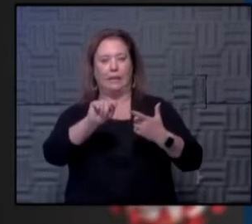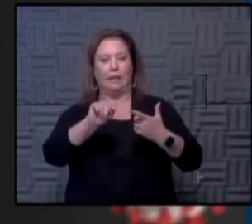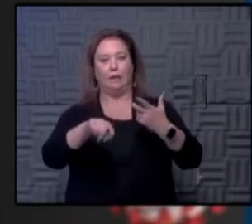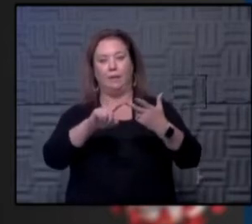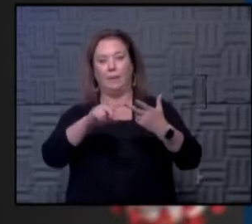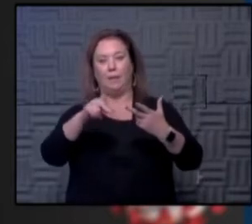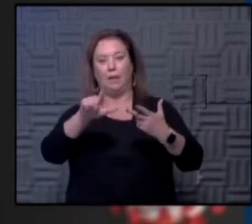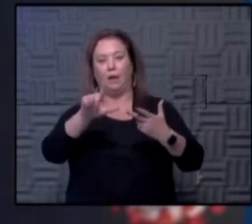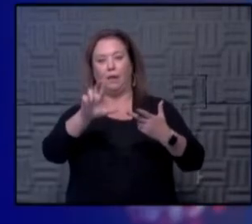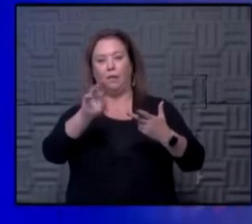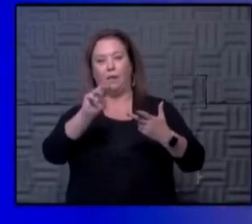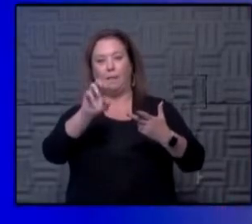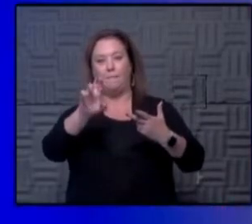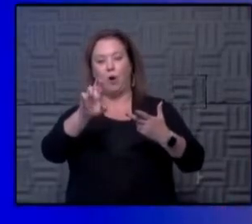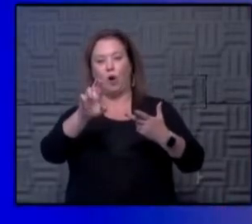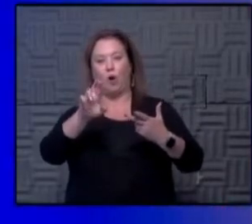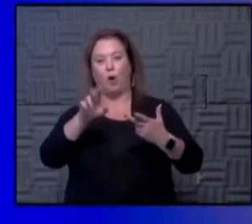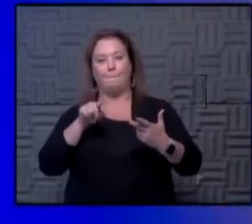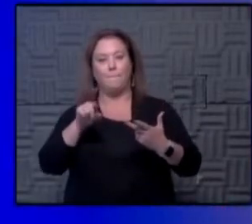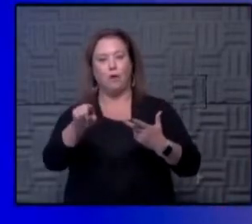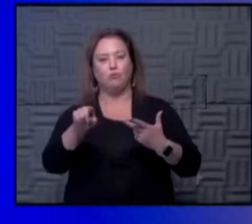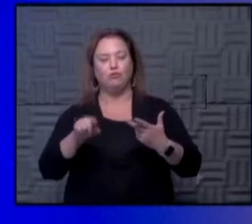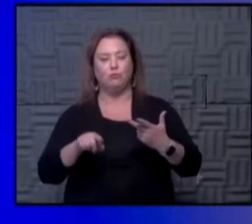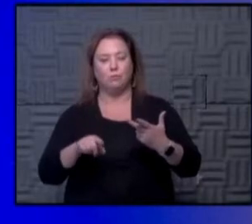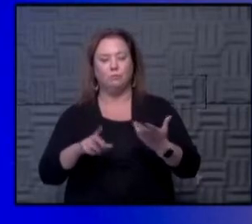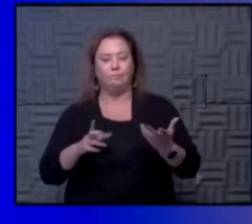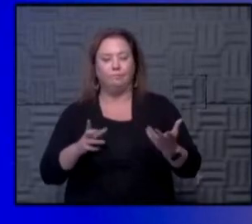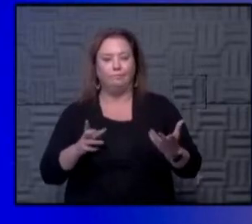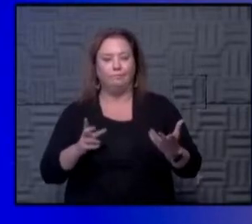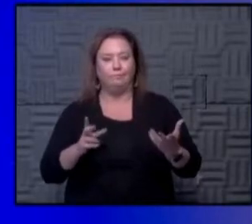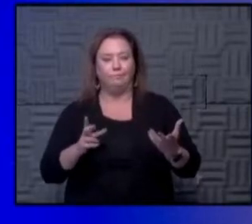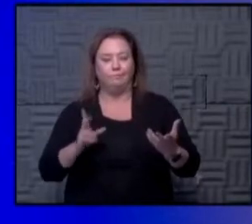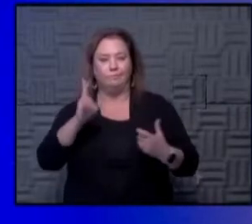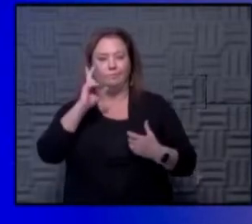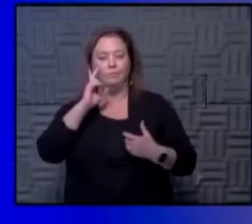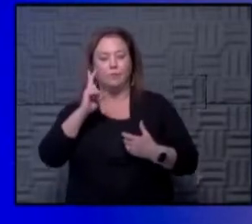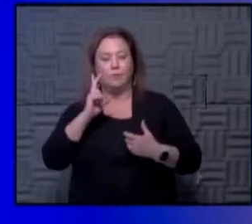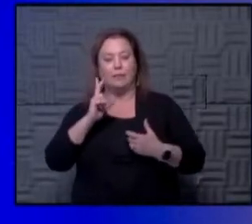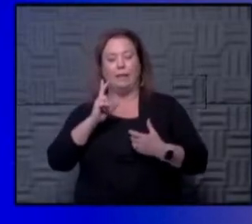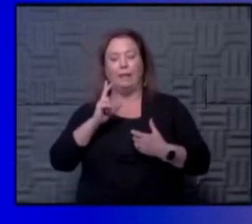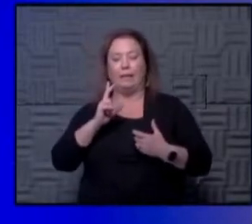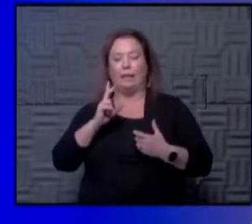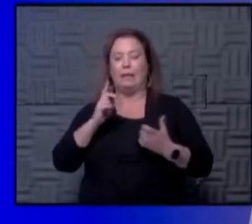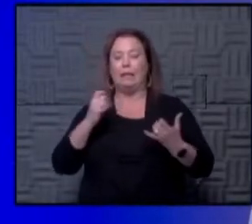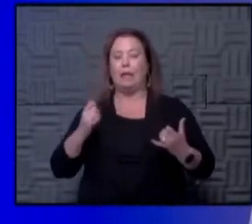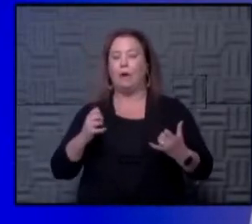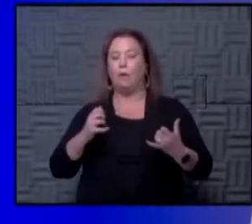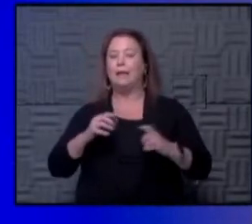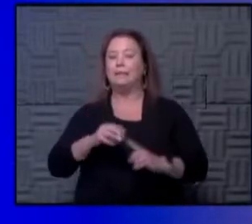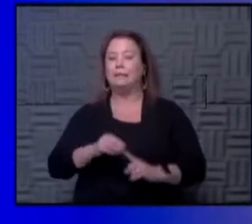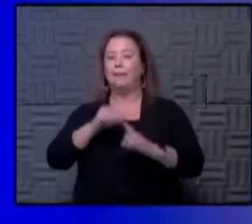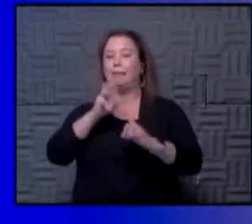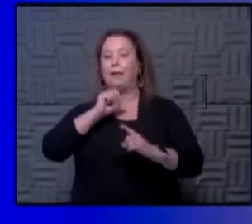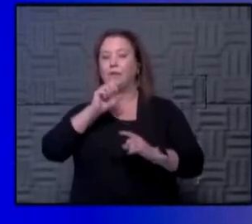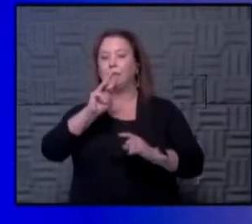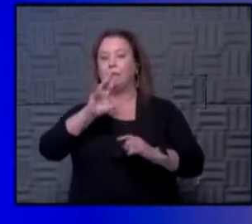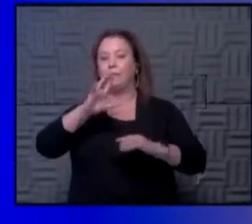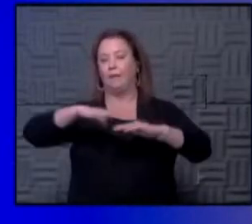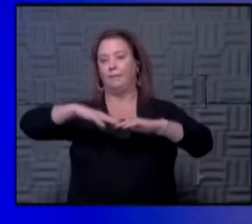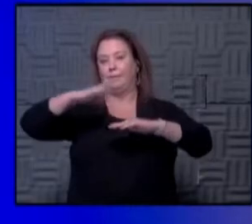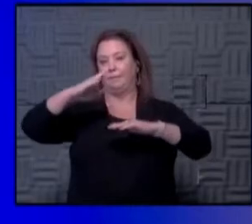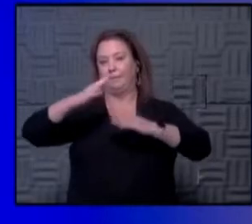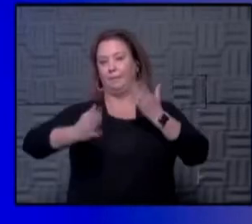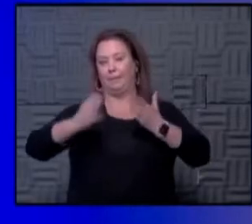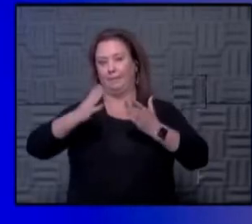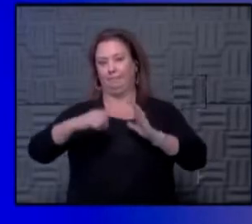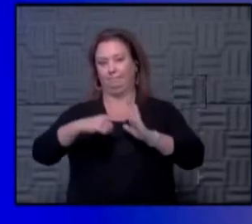puncture. We understand now that some people, especially those over 65, may present only with